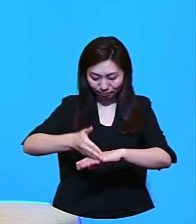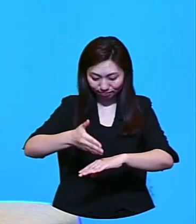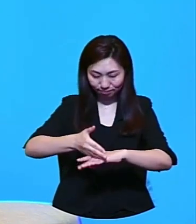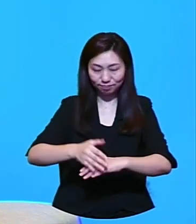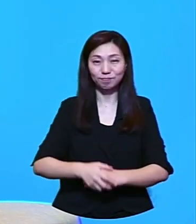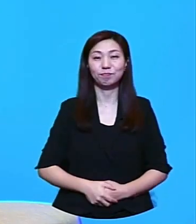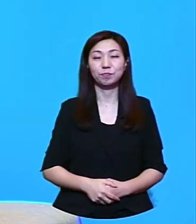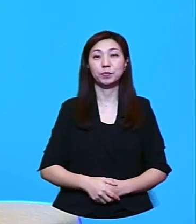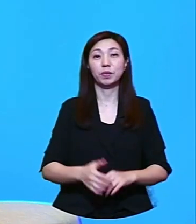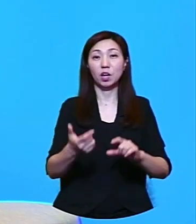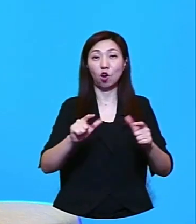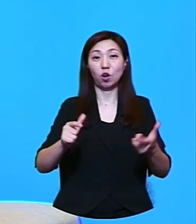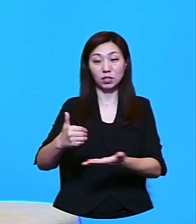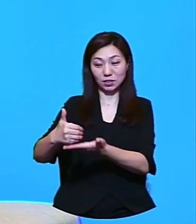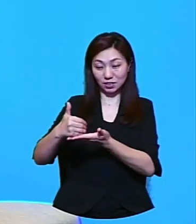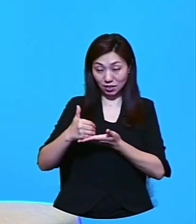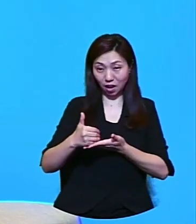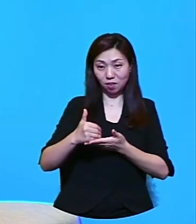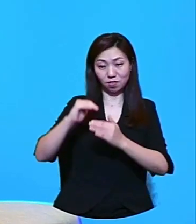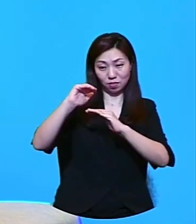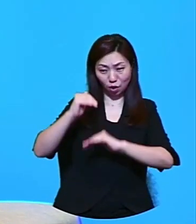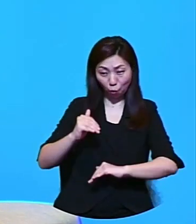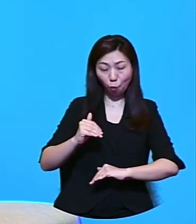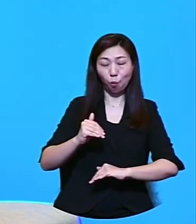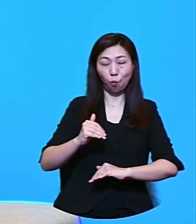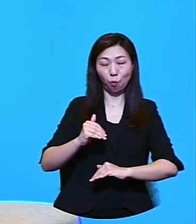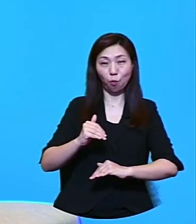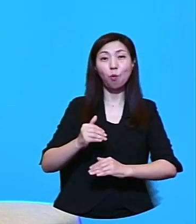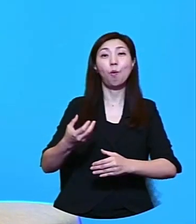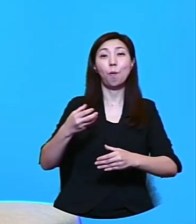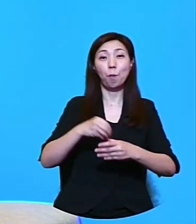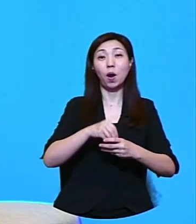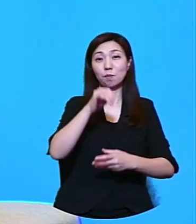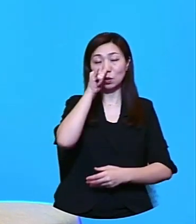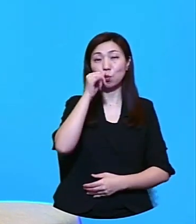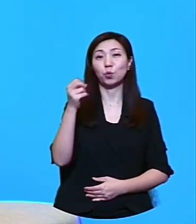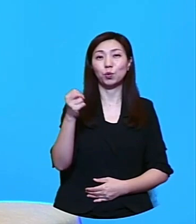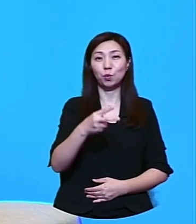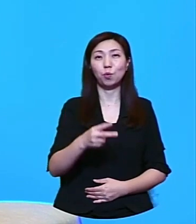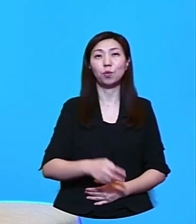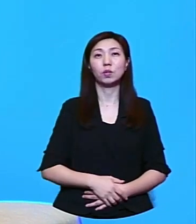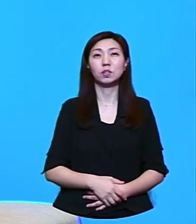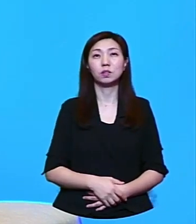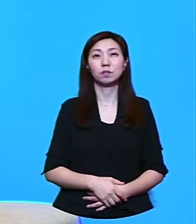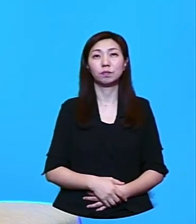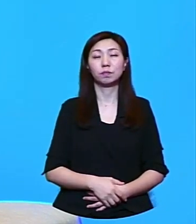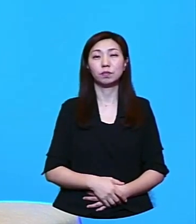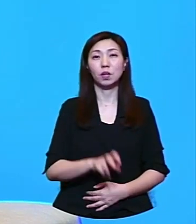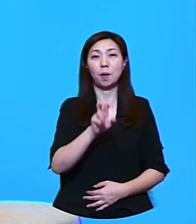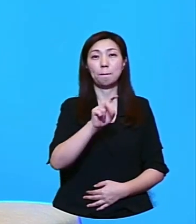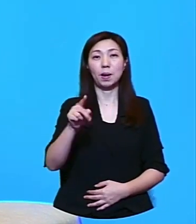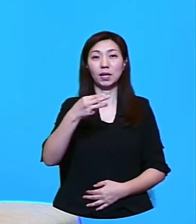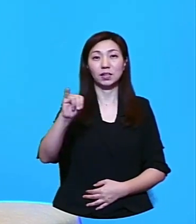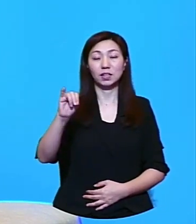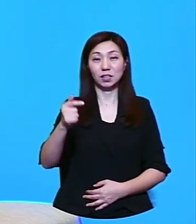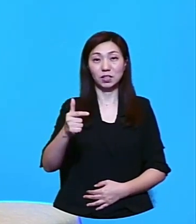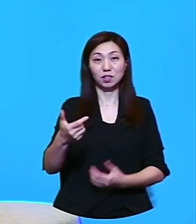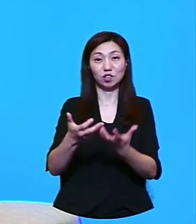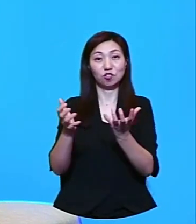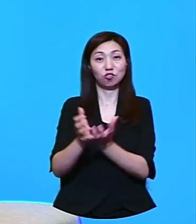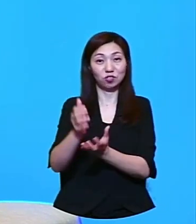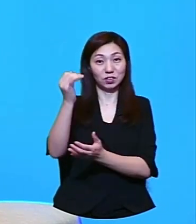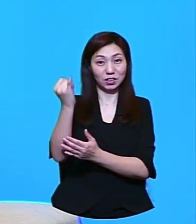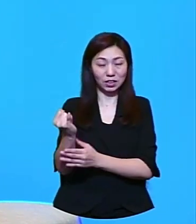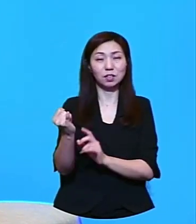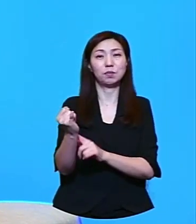and suggestions. And we very much look forward to your big conference, WTDC, next year,